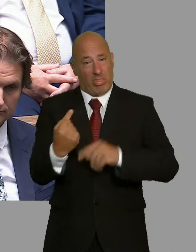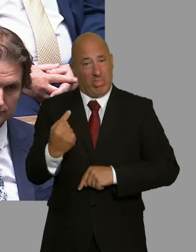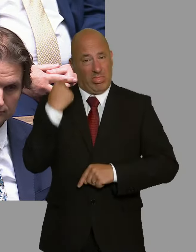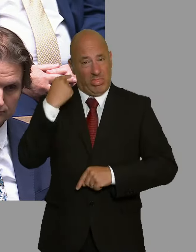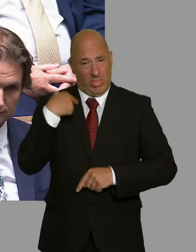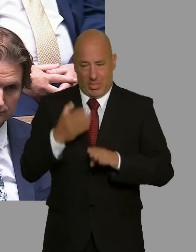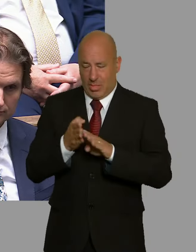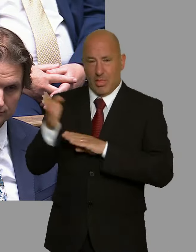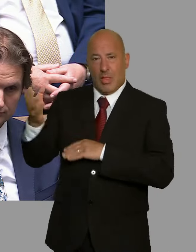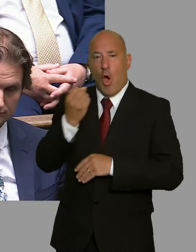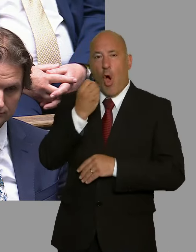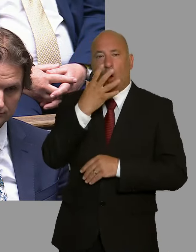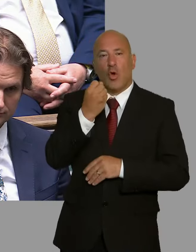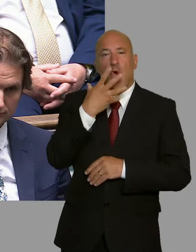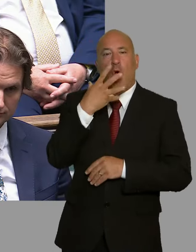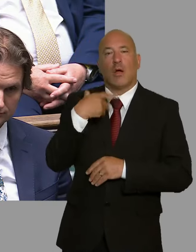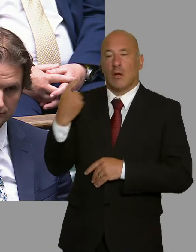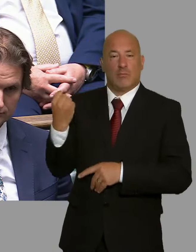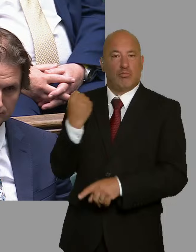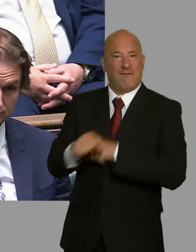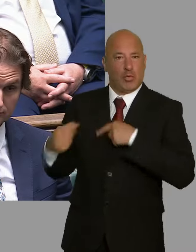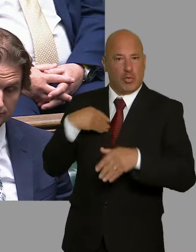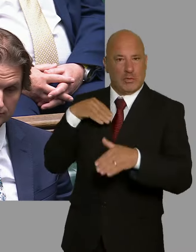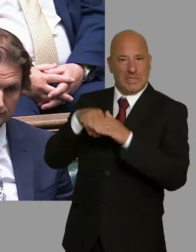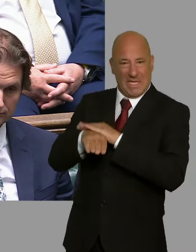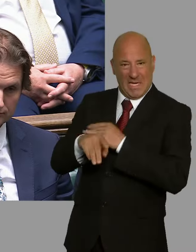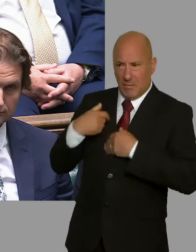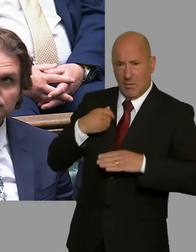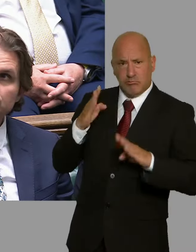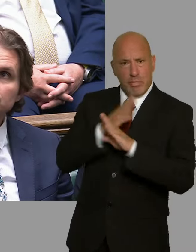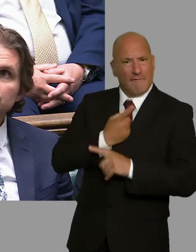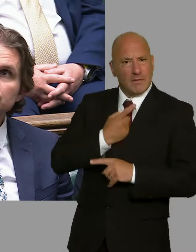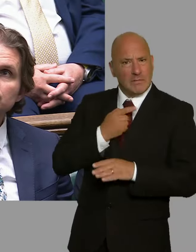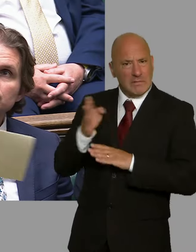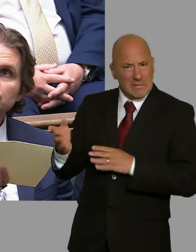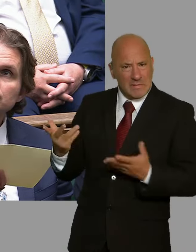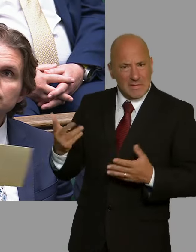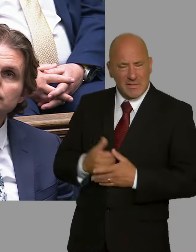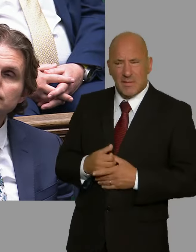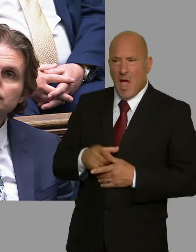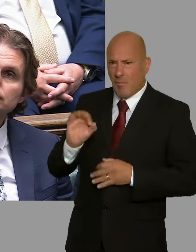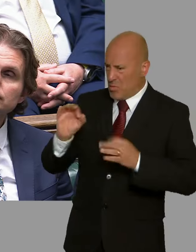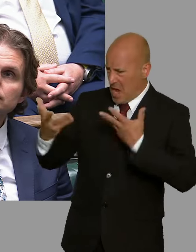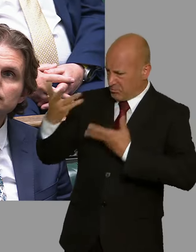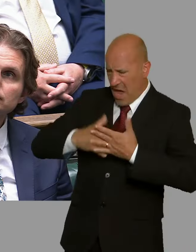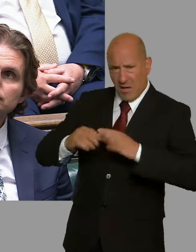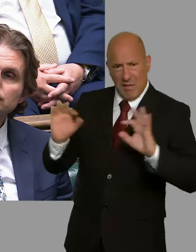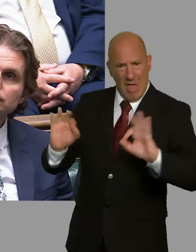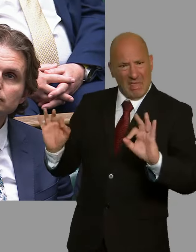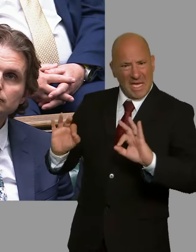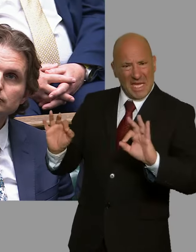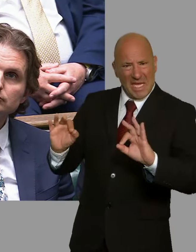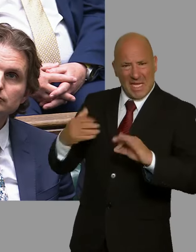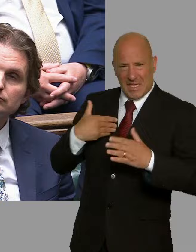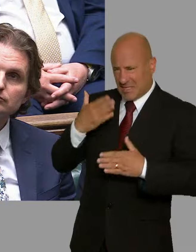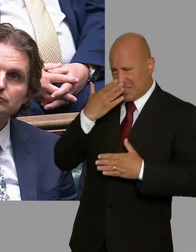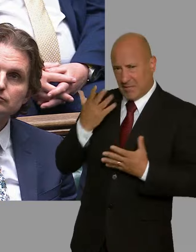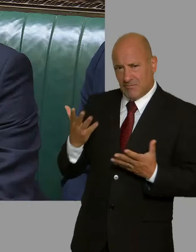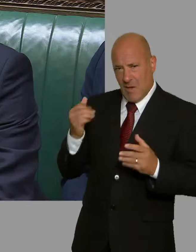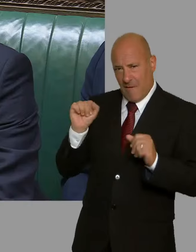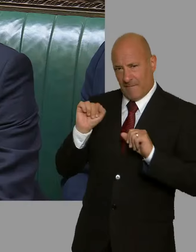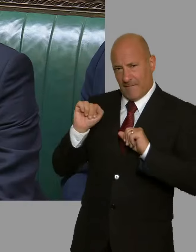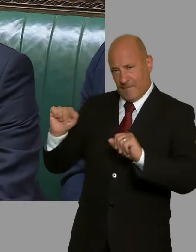who speaks up against human rights abuses from the Chinese government. Many of us from any political party. Does he agree with me that